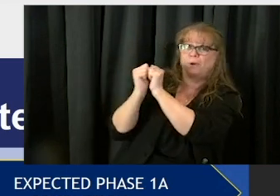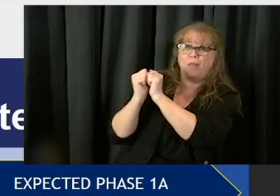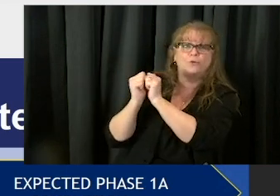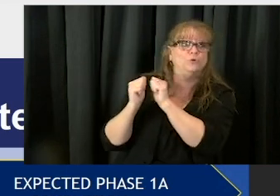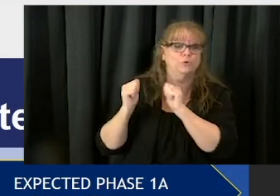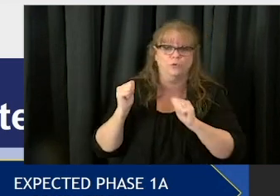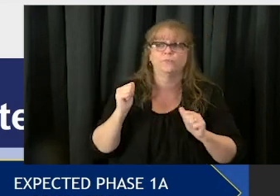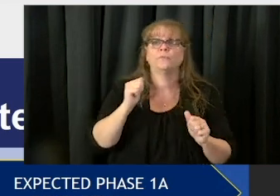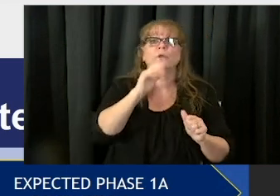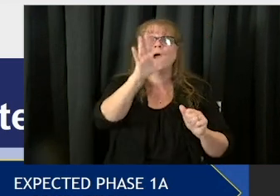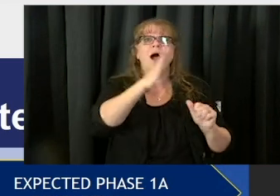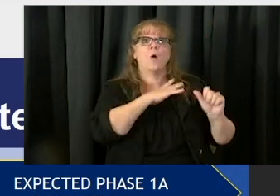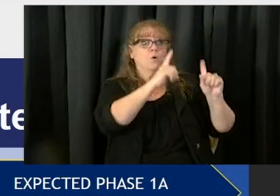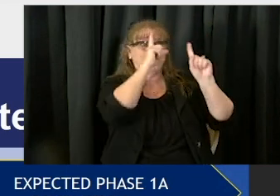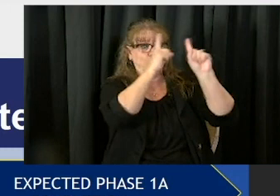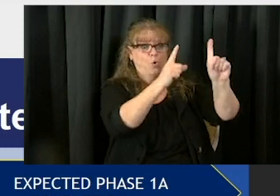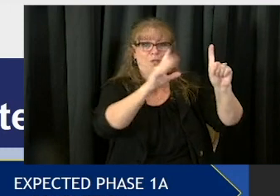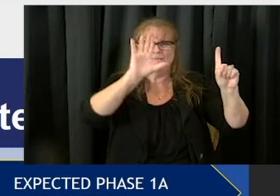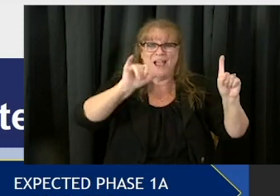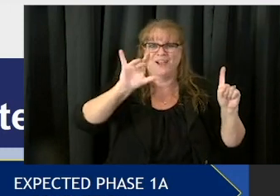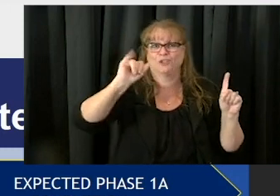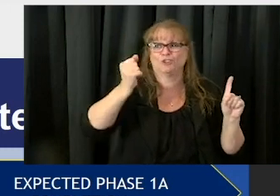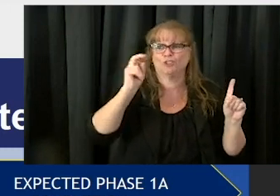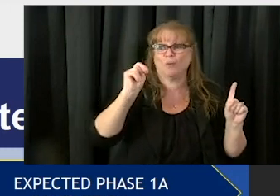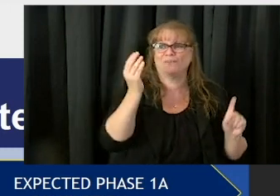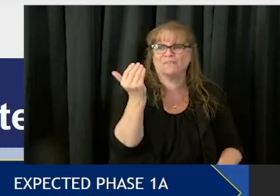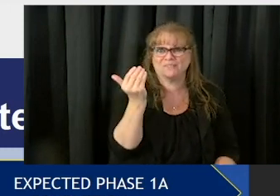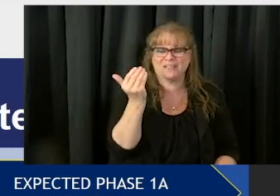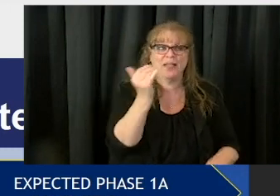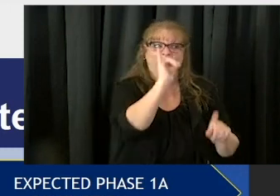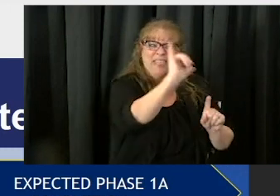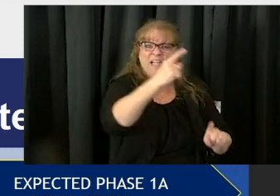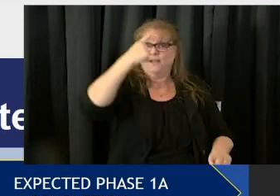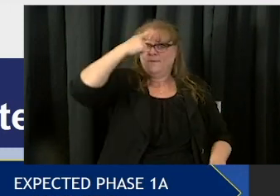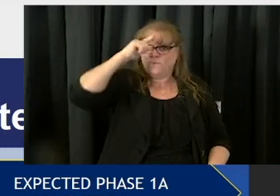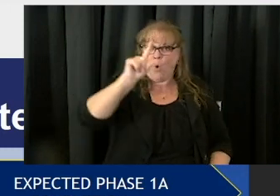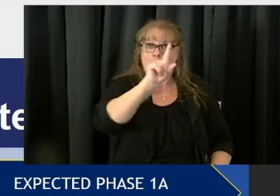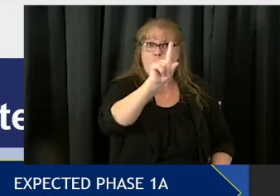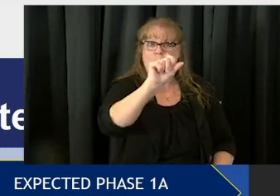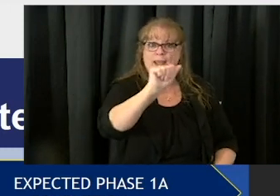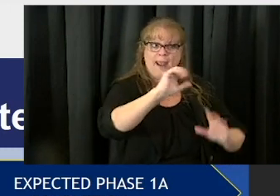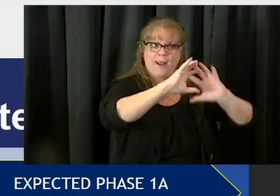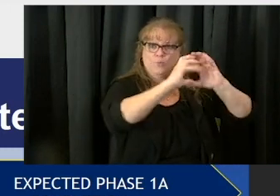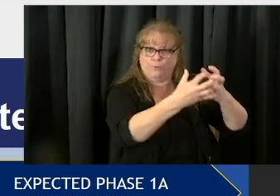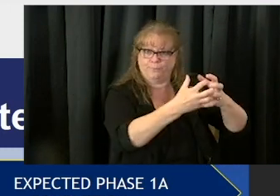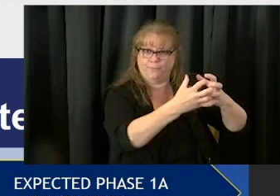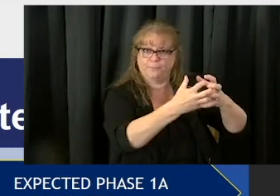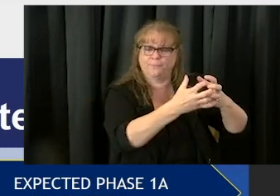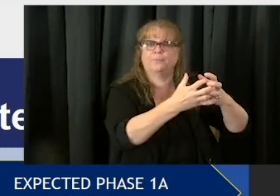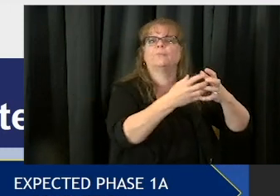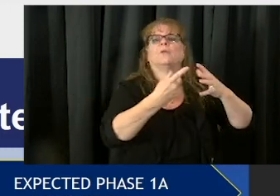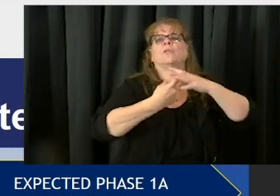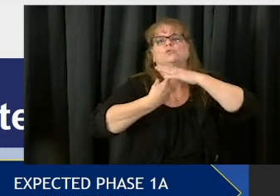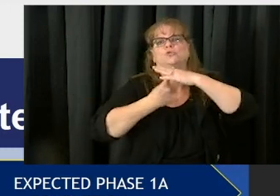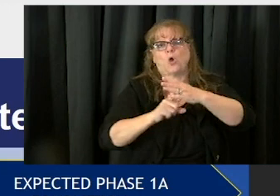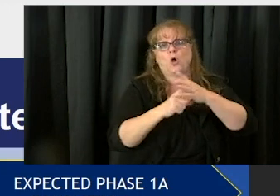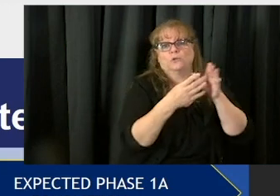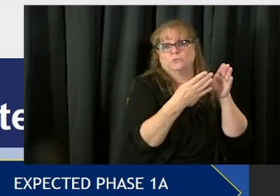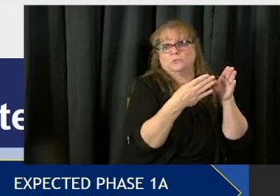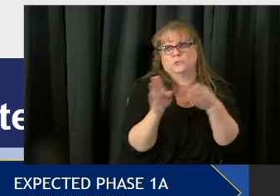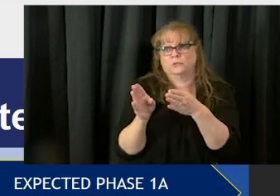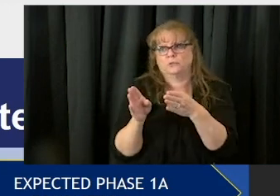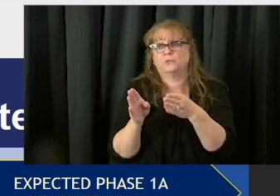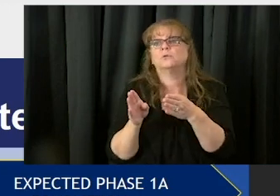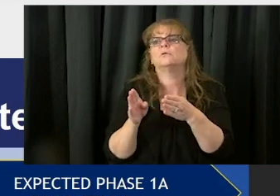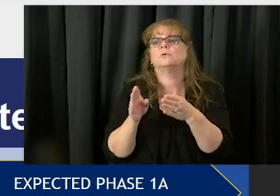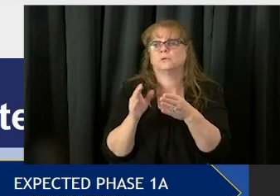care facilities, skilled nursing facilities. All will have received their first dose. Most might be some additional work in